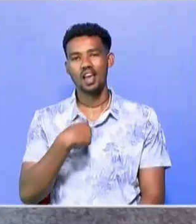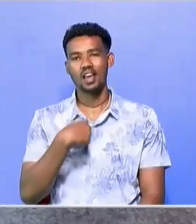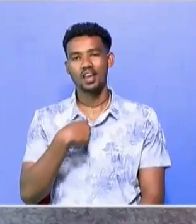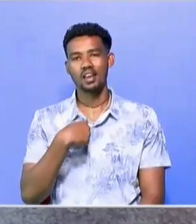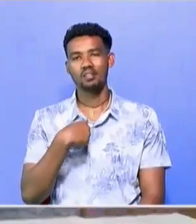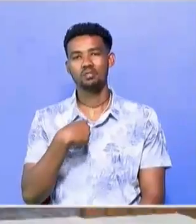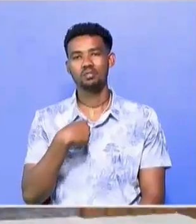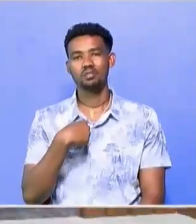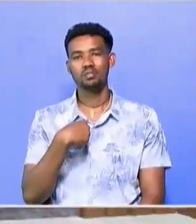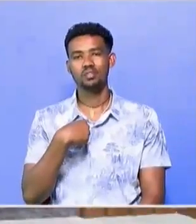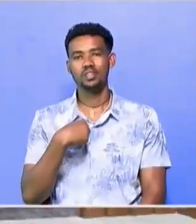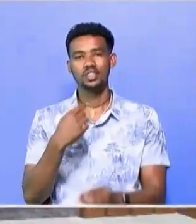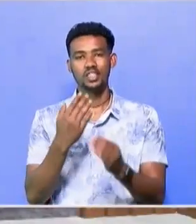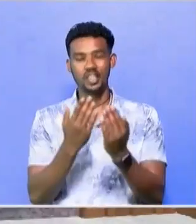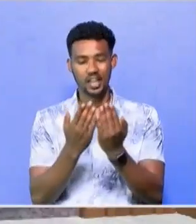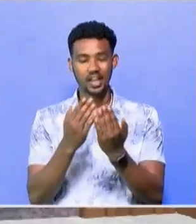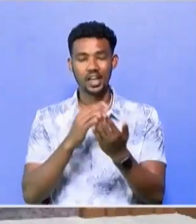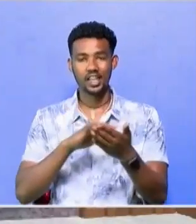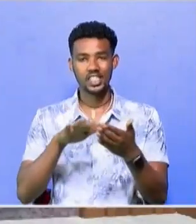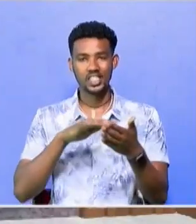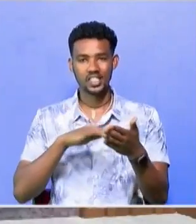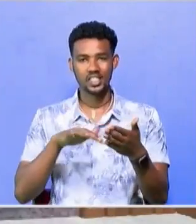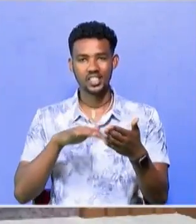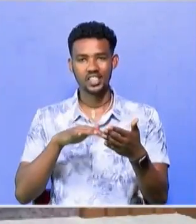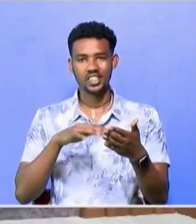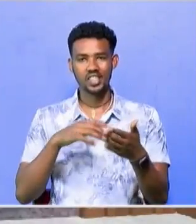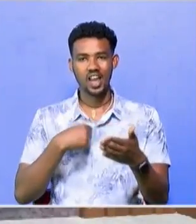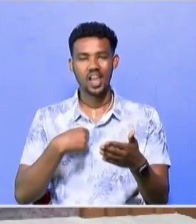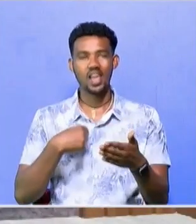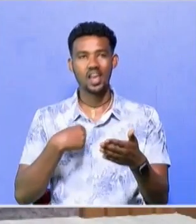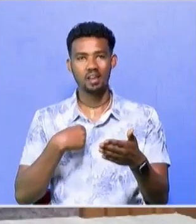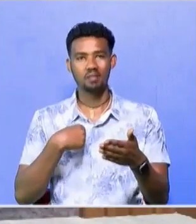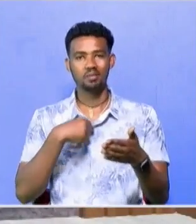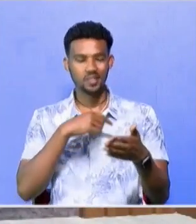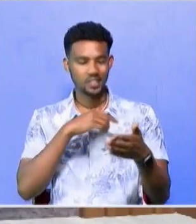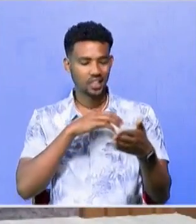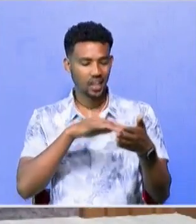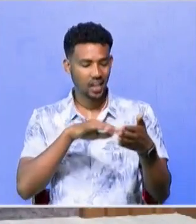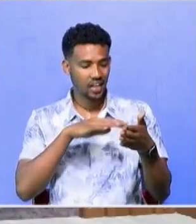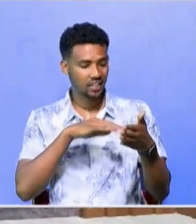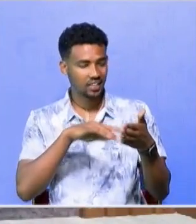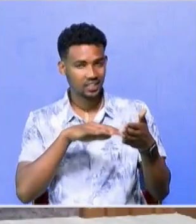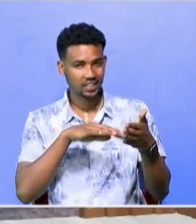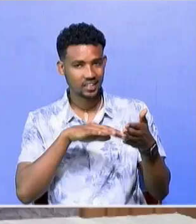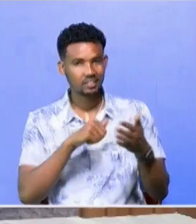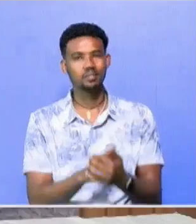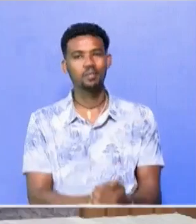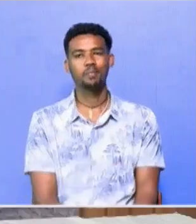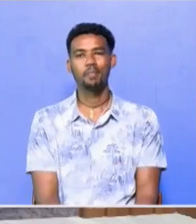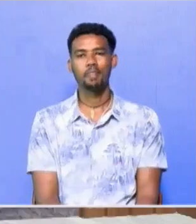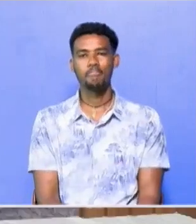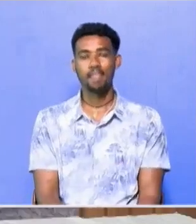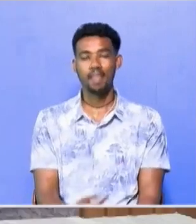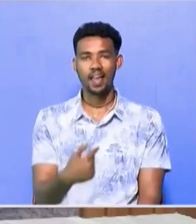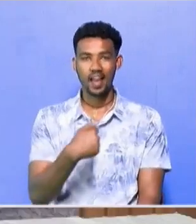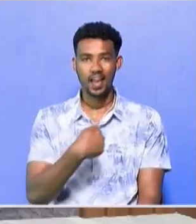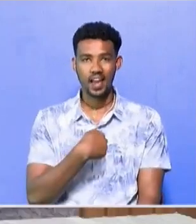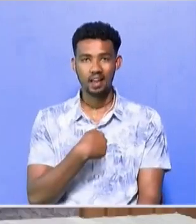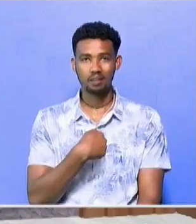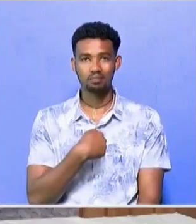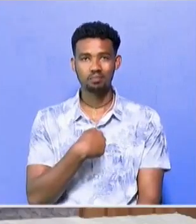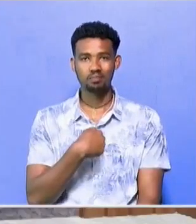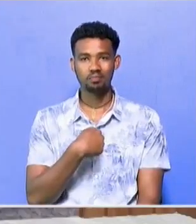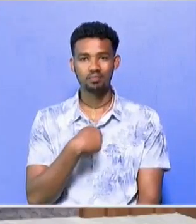am reading. I am reading. I